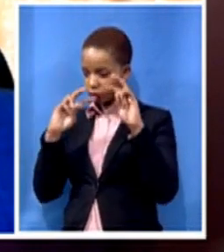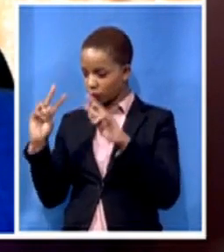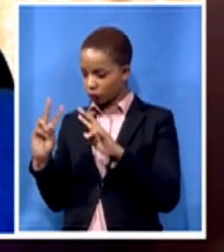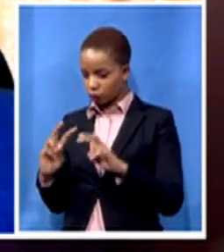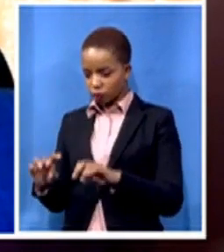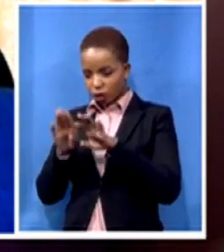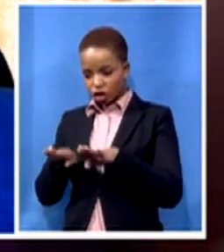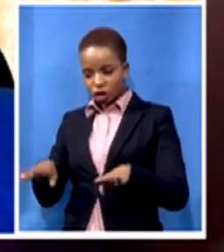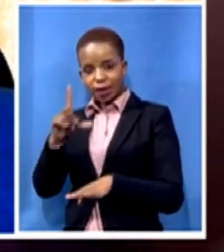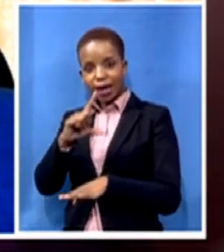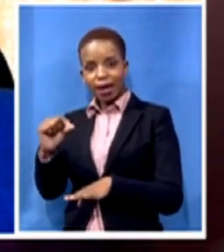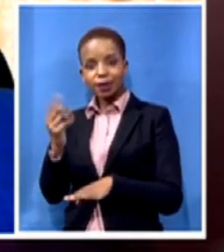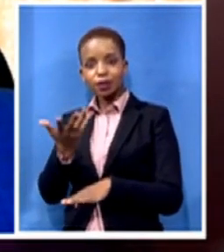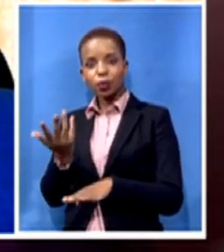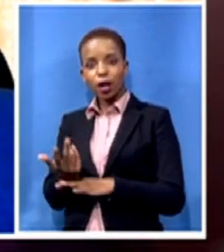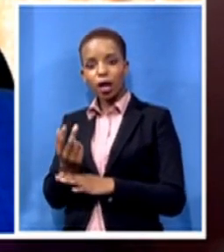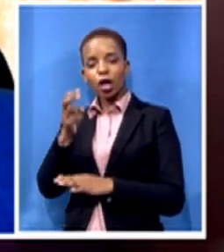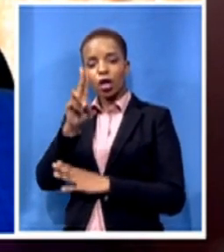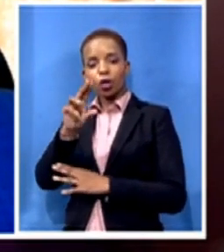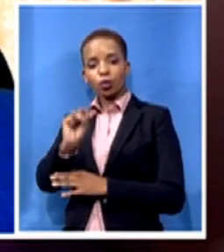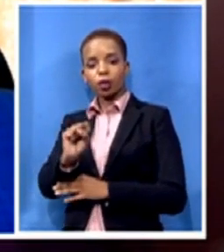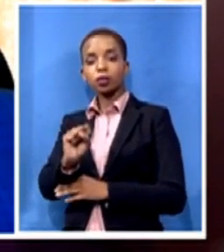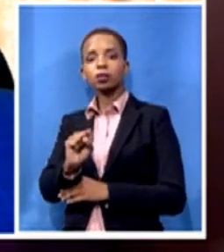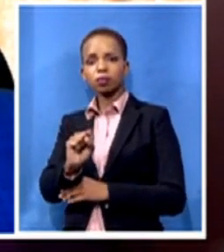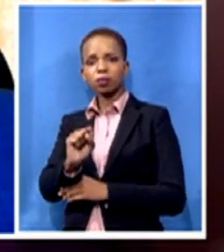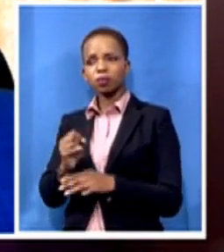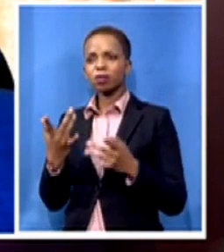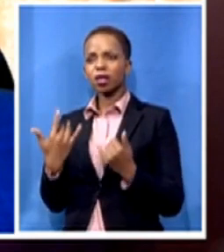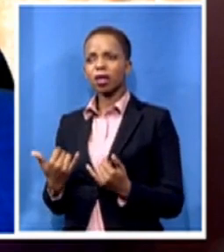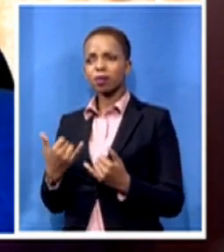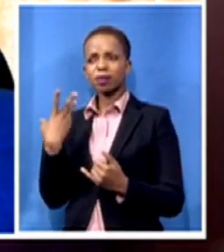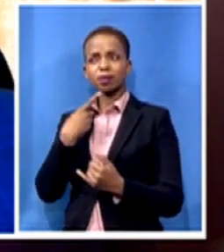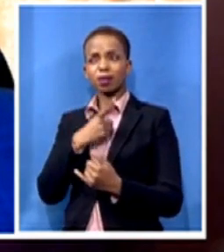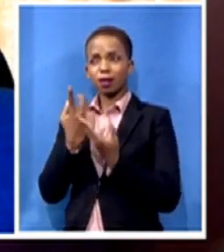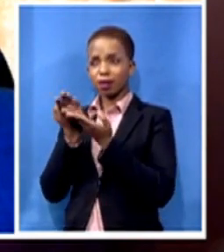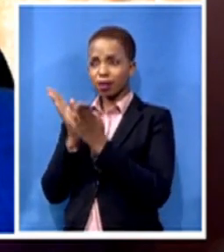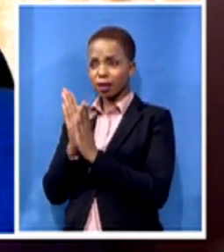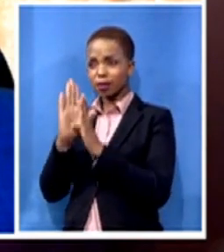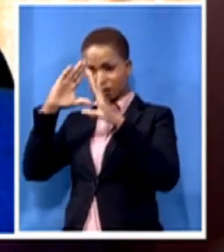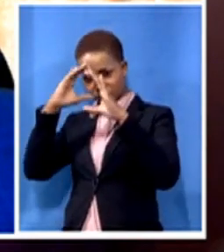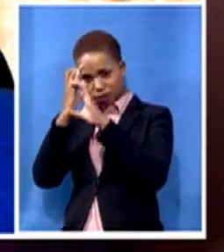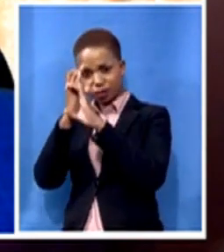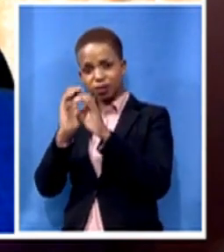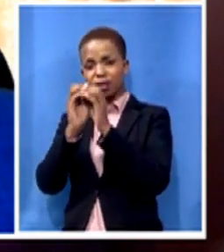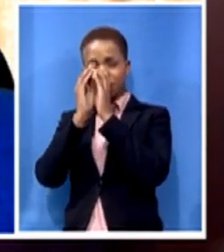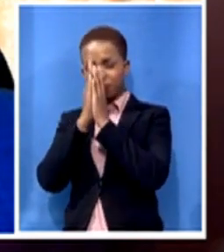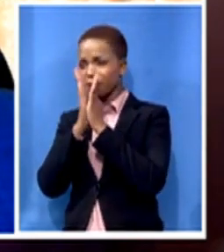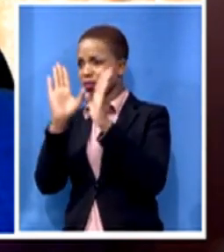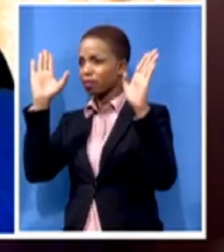a spectrum of disorders here? What are the symptoms that we're talking